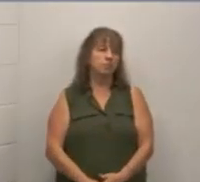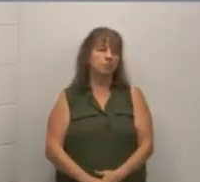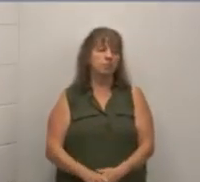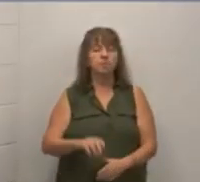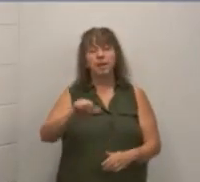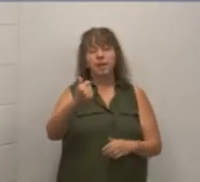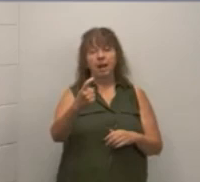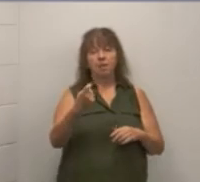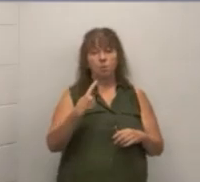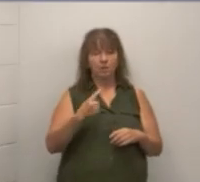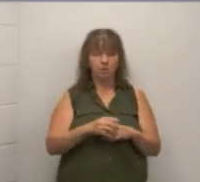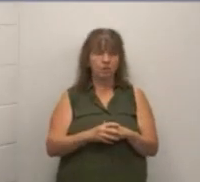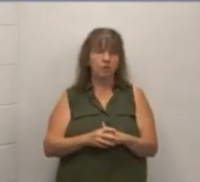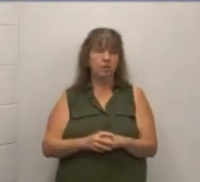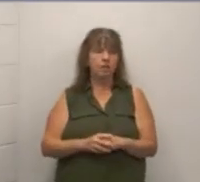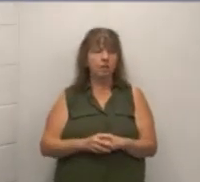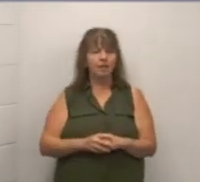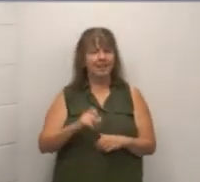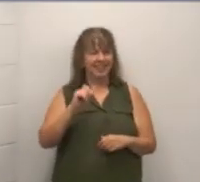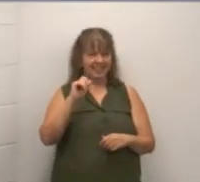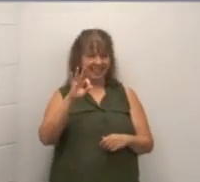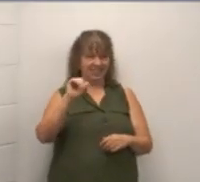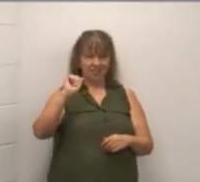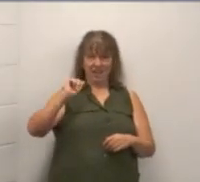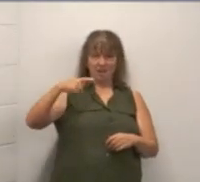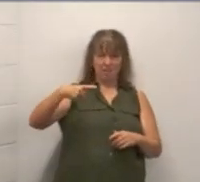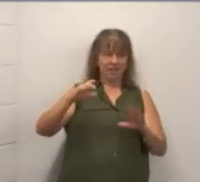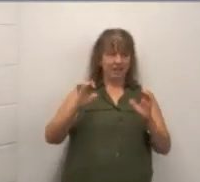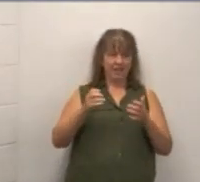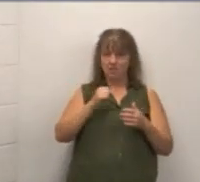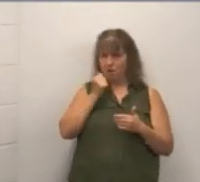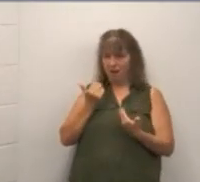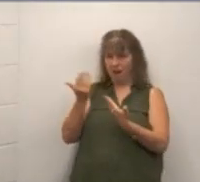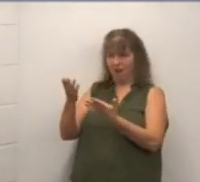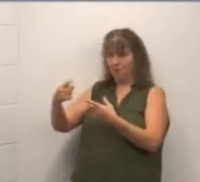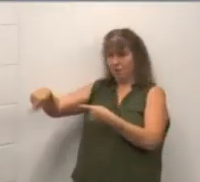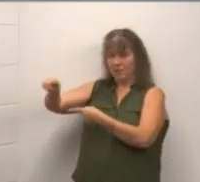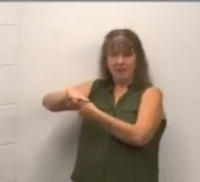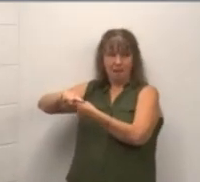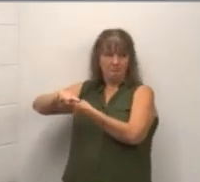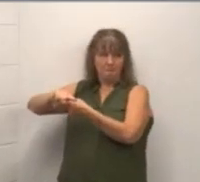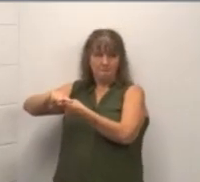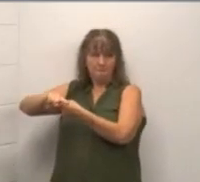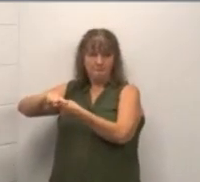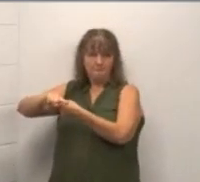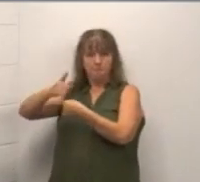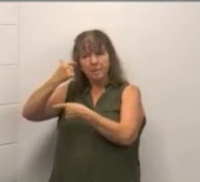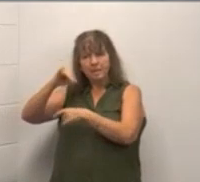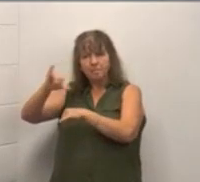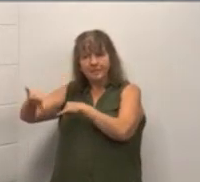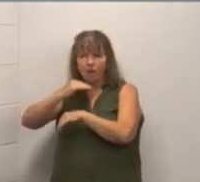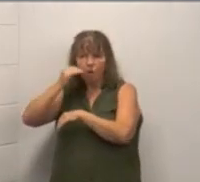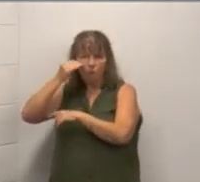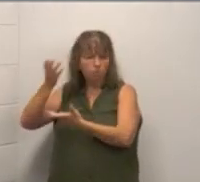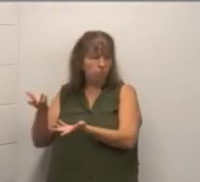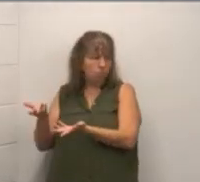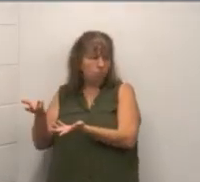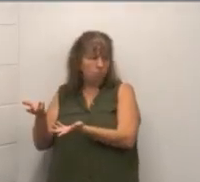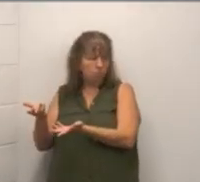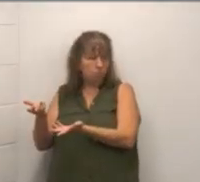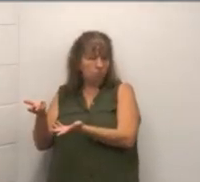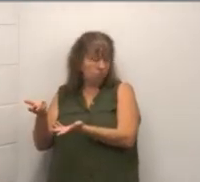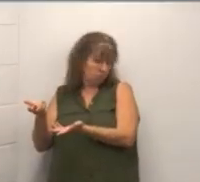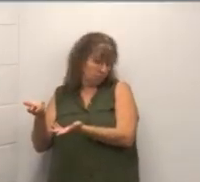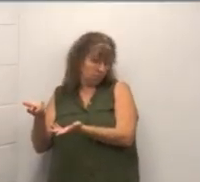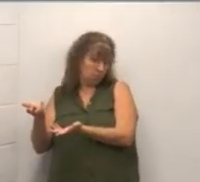Another question around AP classes. If these classes are not offered to remote kids at the beginning of the school year, shall I